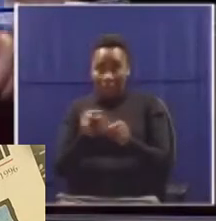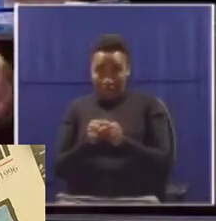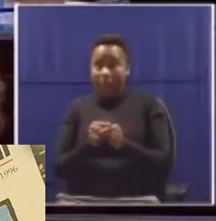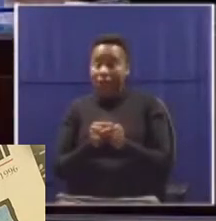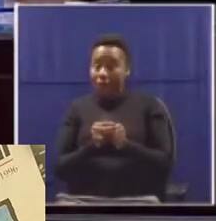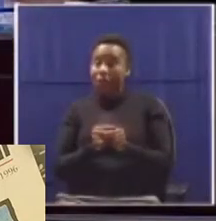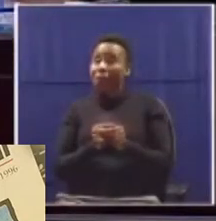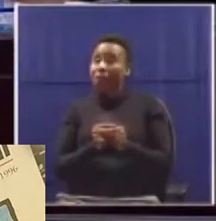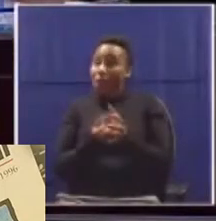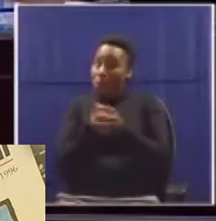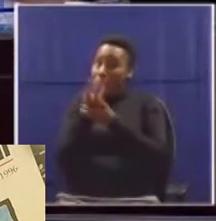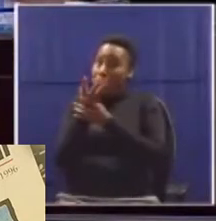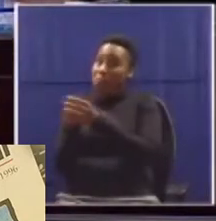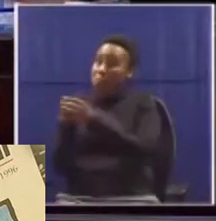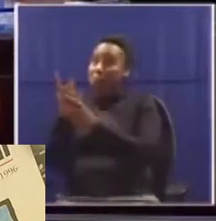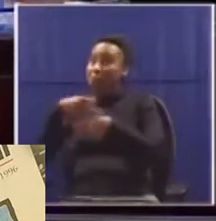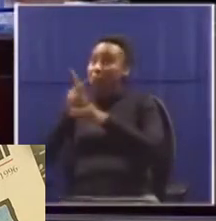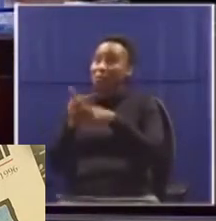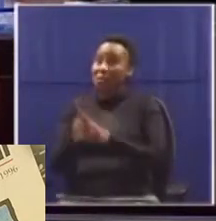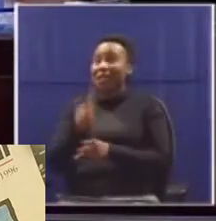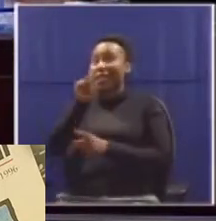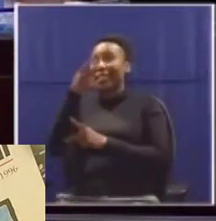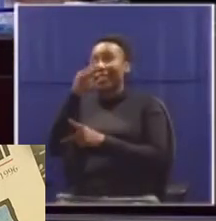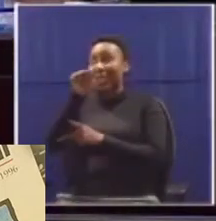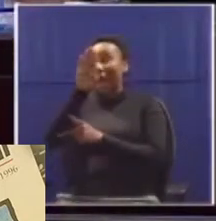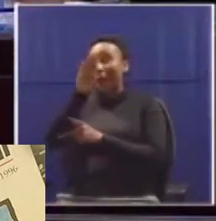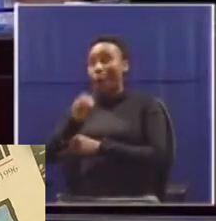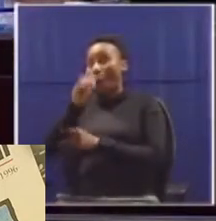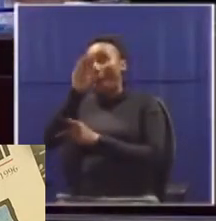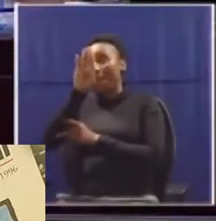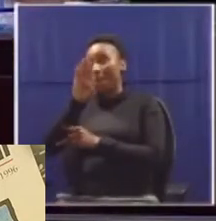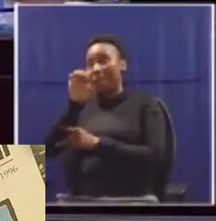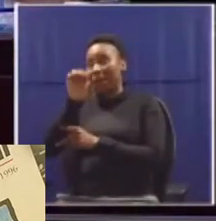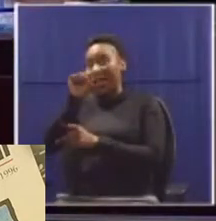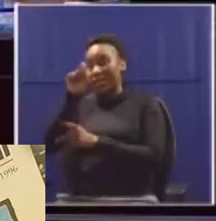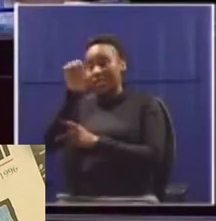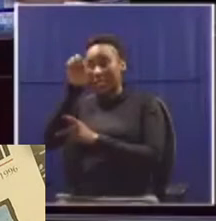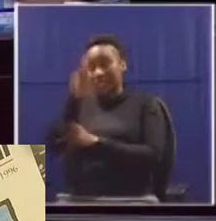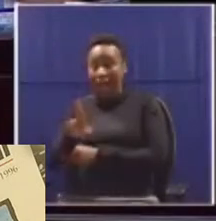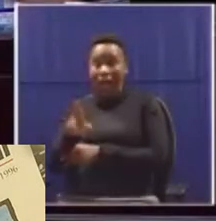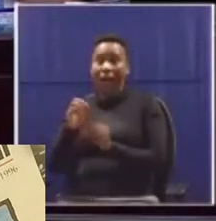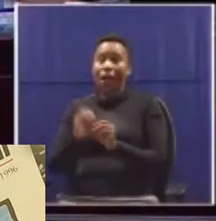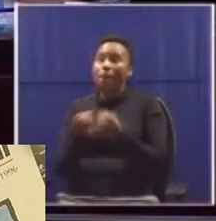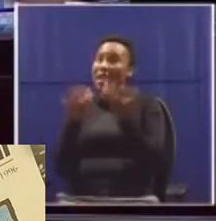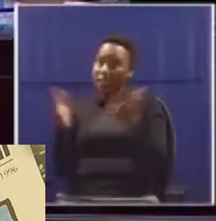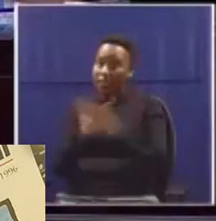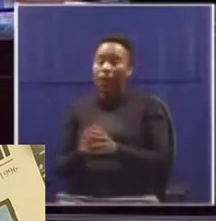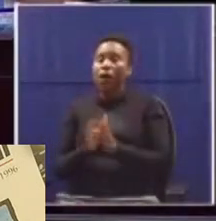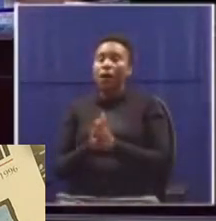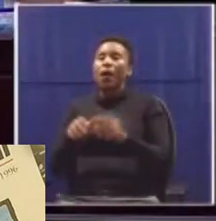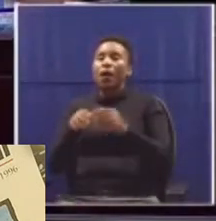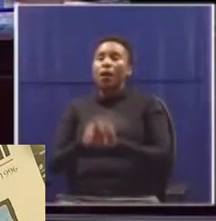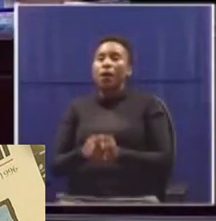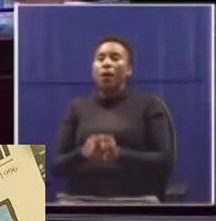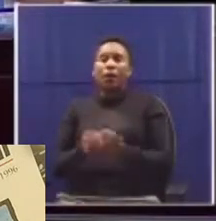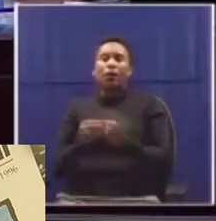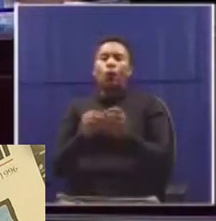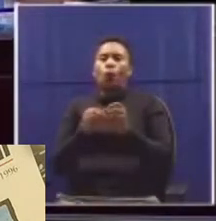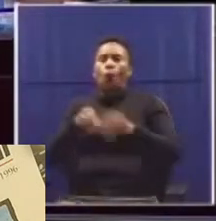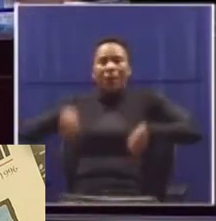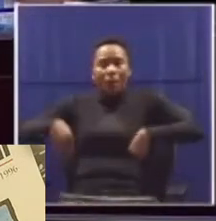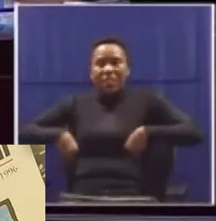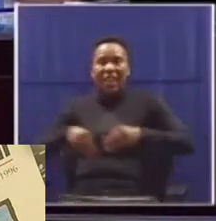of this world there is no freedom in a land where corruption crime load shedding